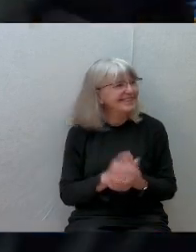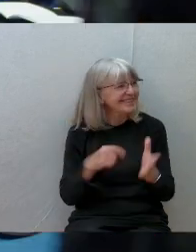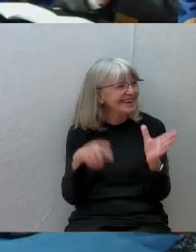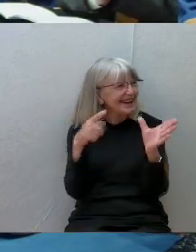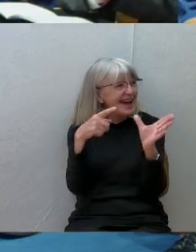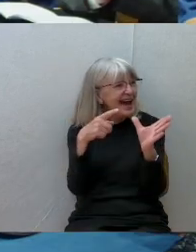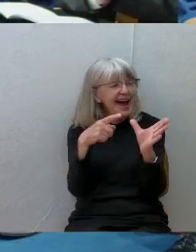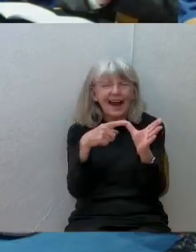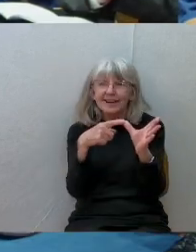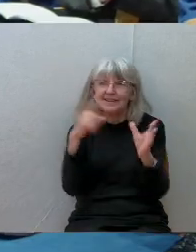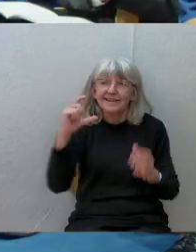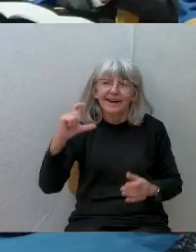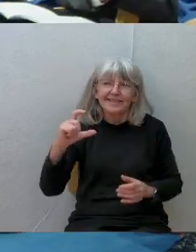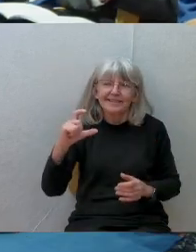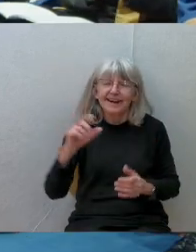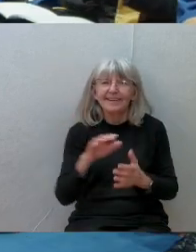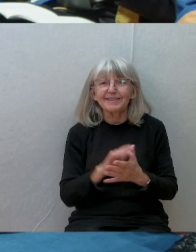Alexander Kazali.